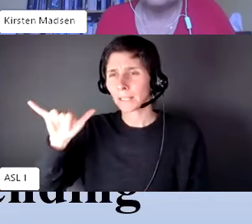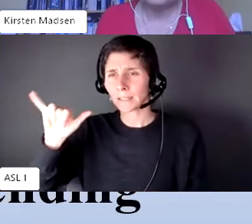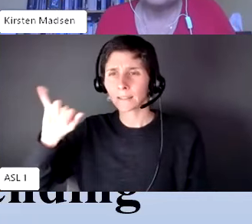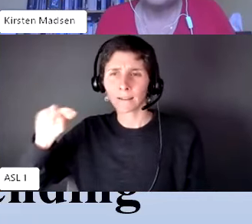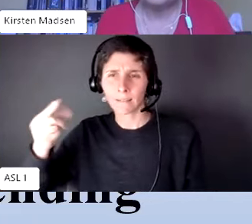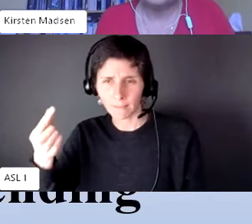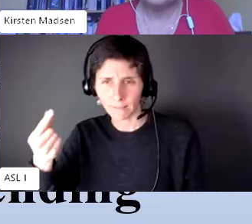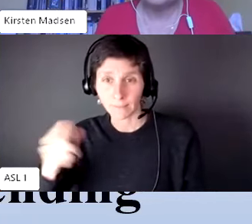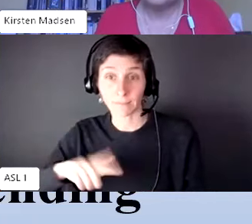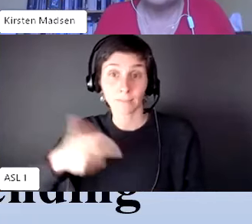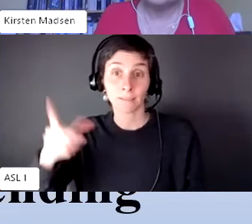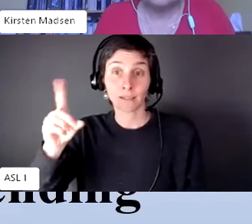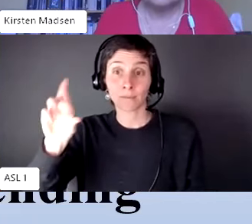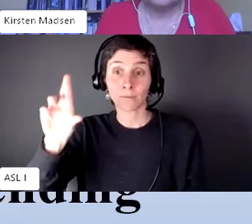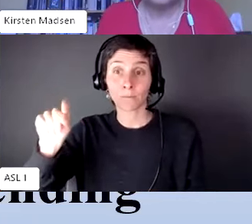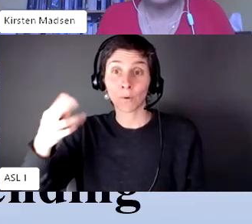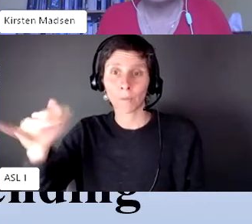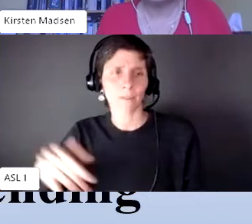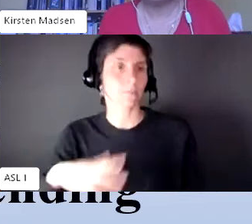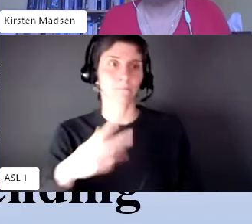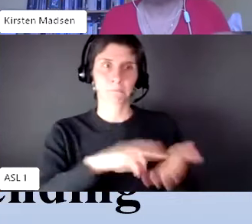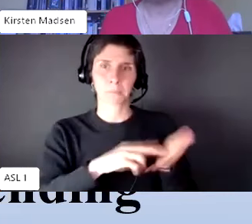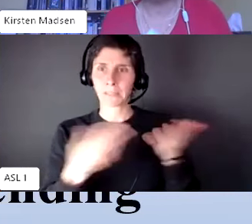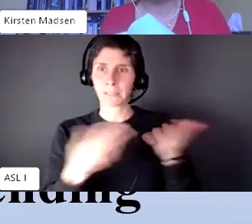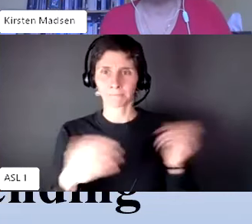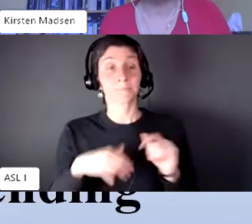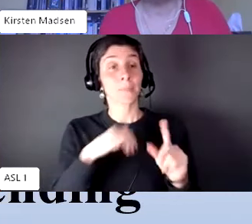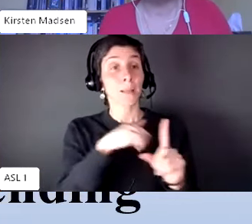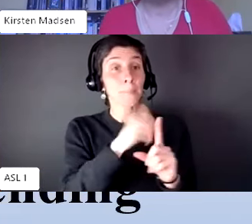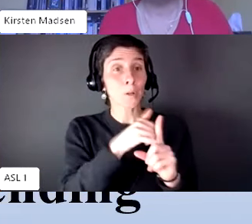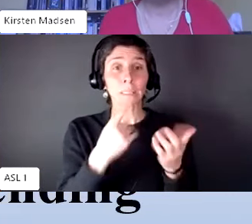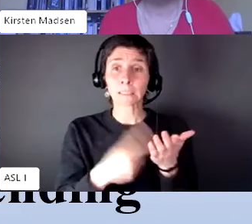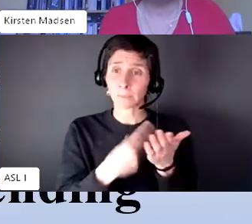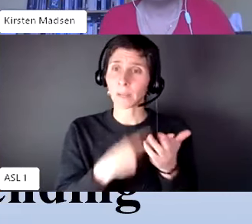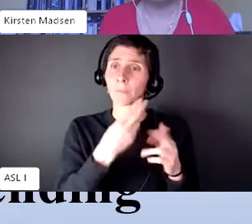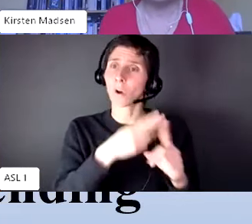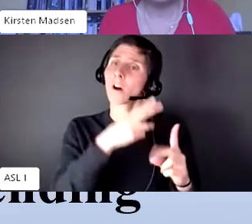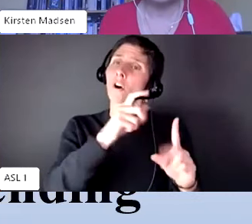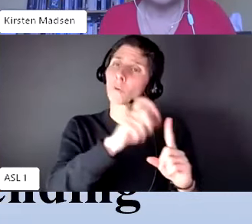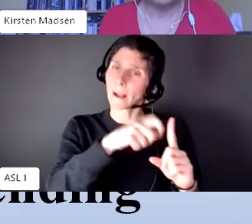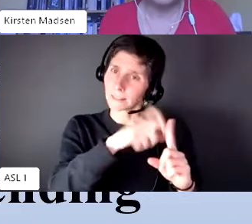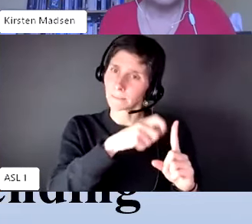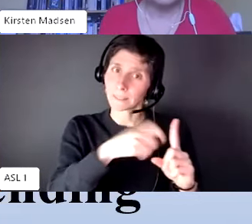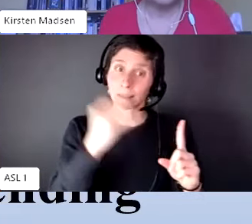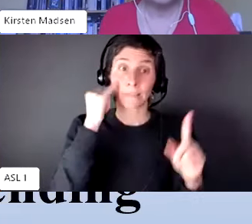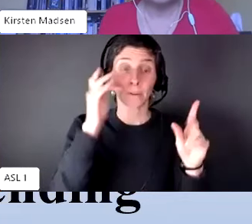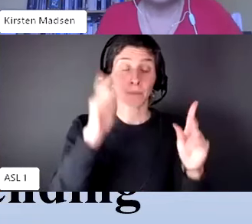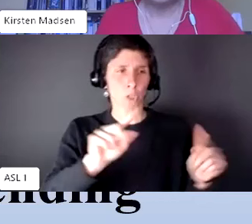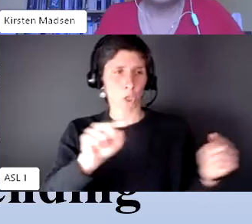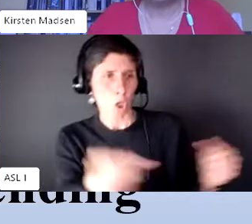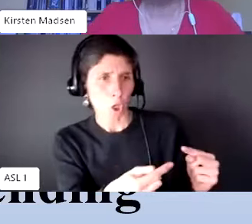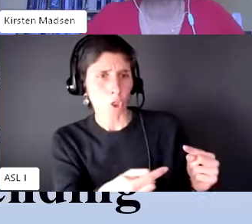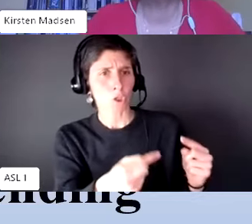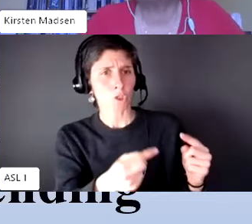Thanks, Kirsten. So what is seniors bullying? Bullying is sometimes called harassment and happens when someone hurts, intimidates,